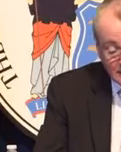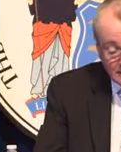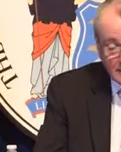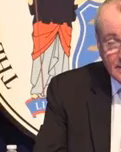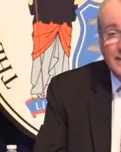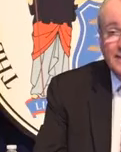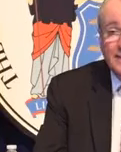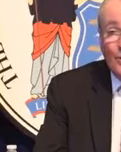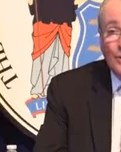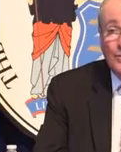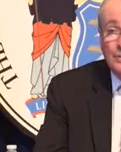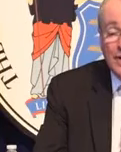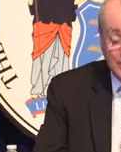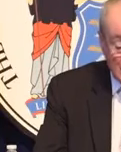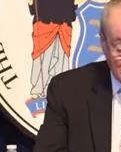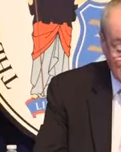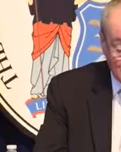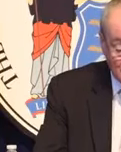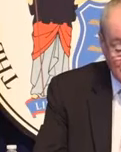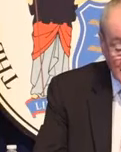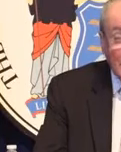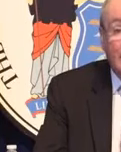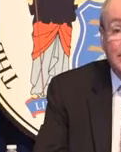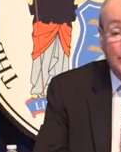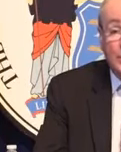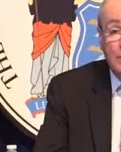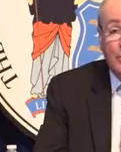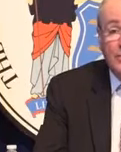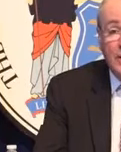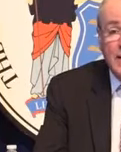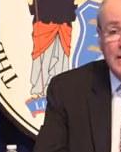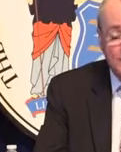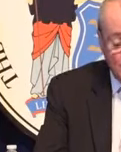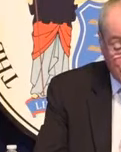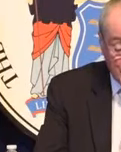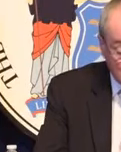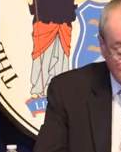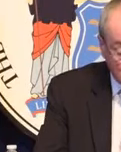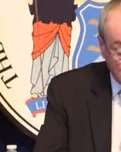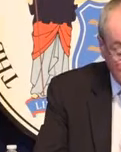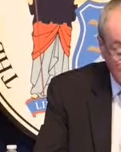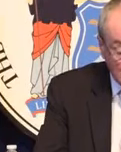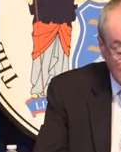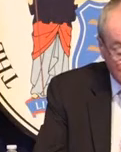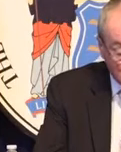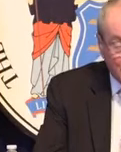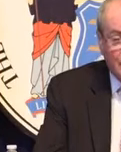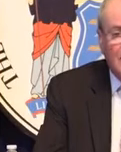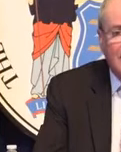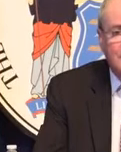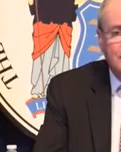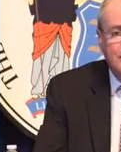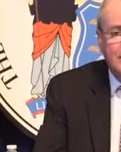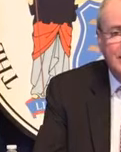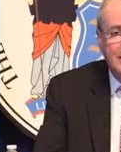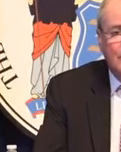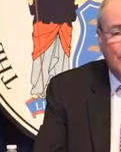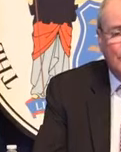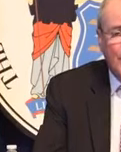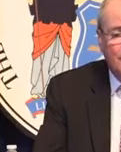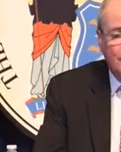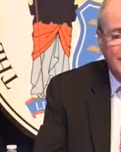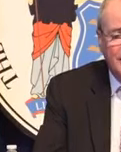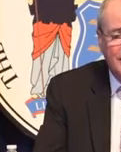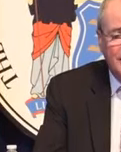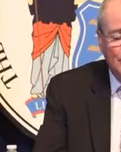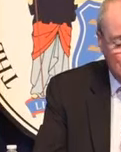brighter in all of the above cases. I'd like to remember, if I may, 3 such individuals today.